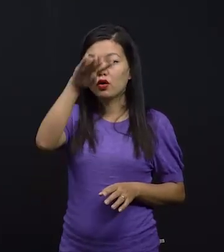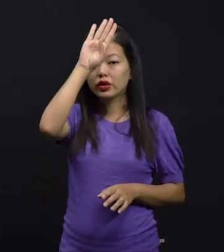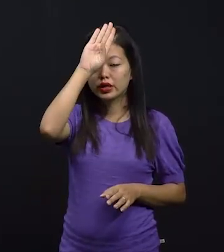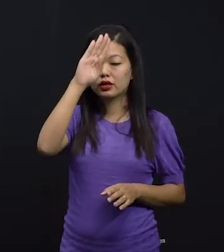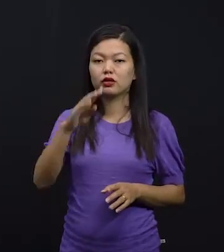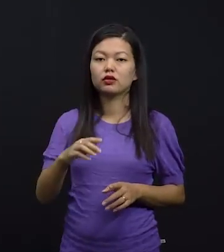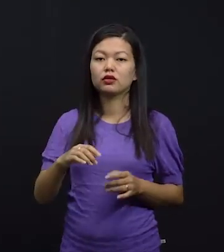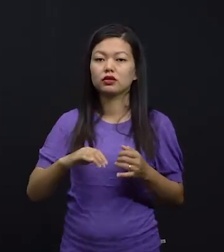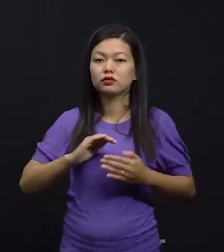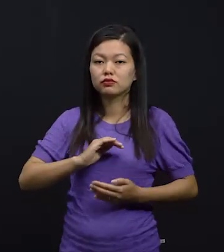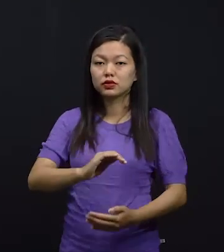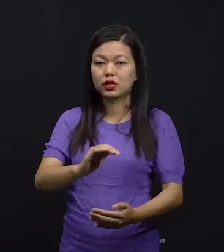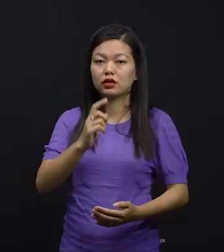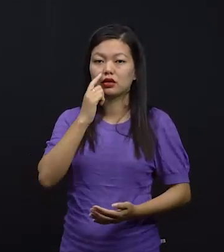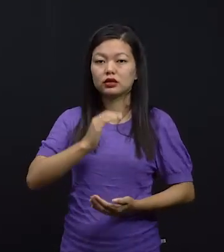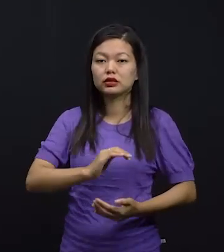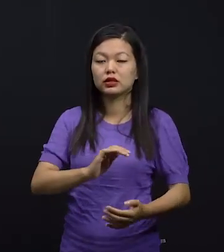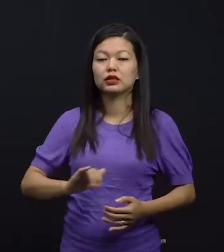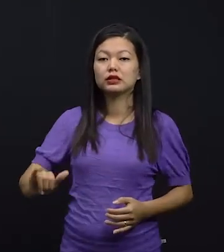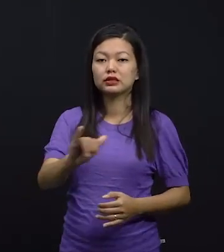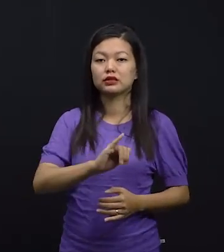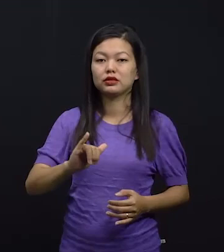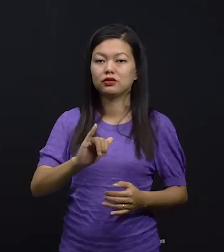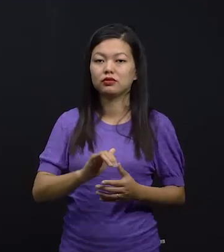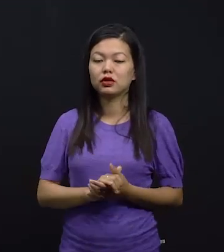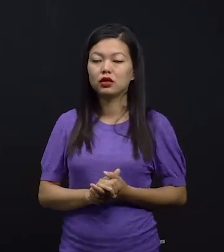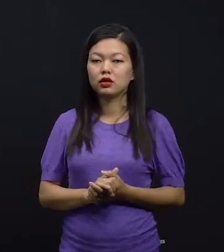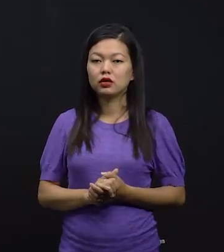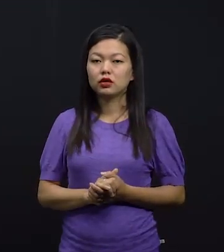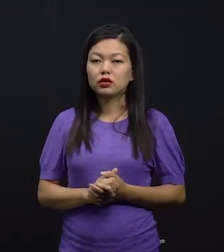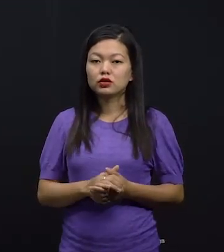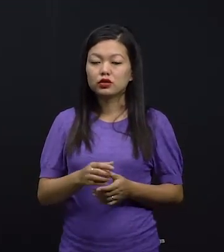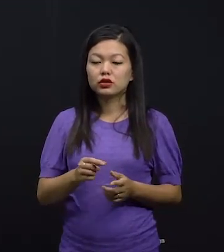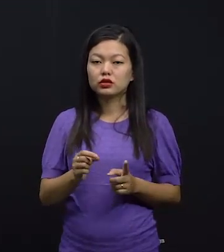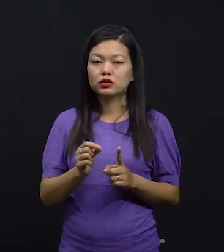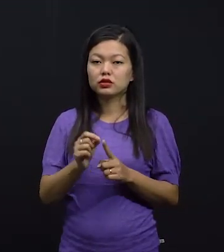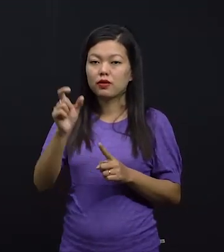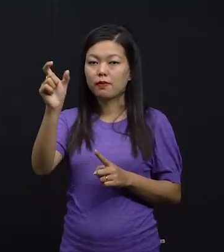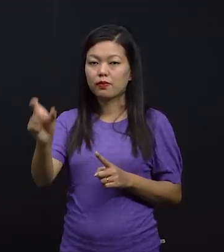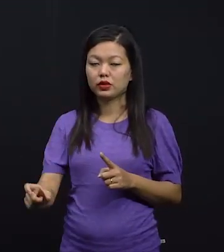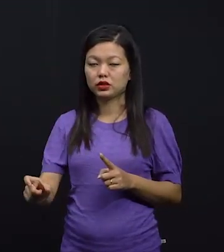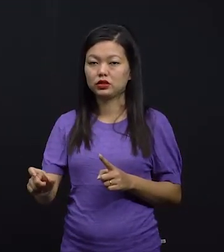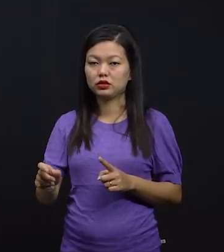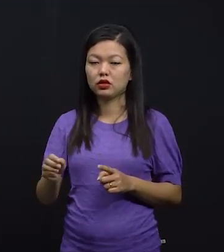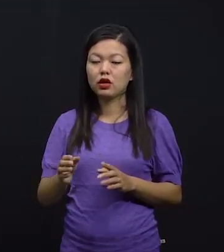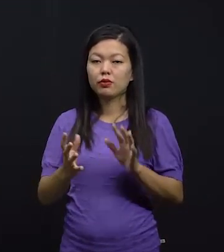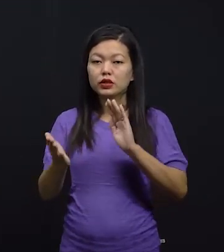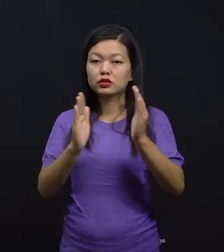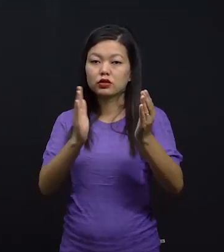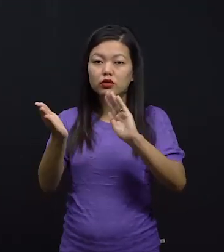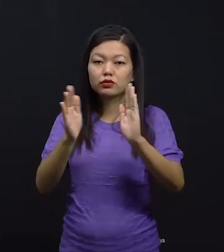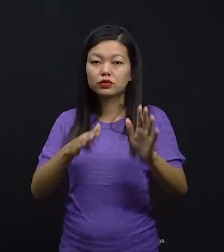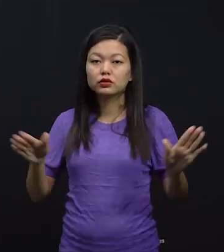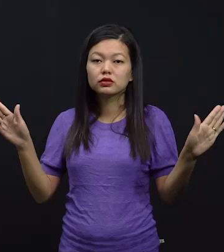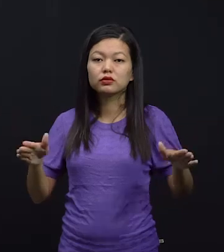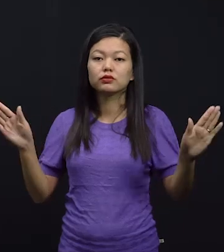a prince, that the qualities that he bears are always incomparable. Brute, beauty, and valor. Those are